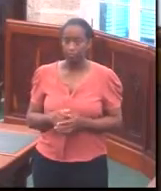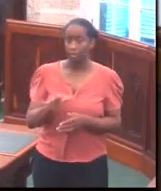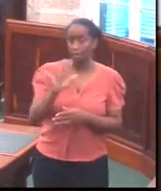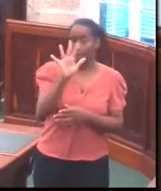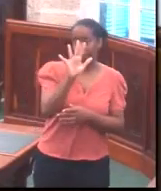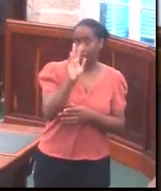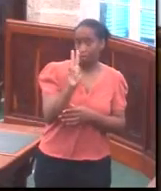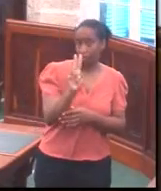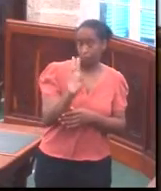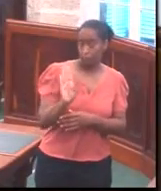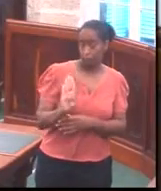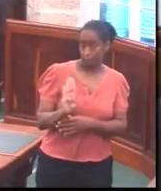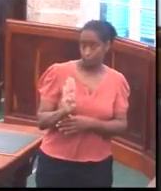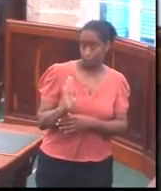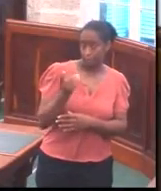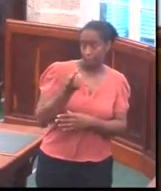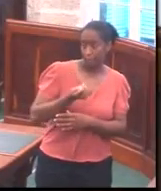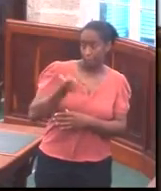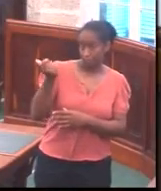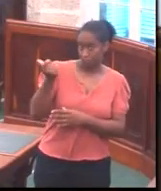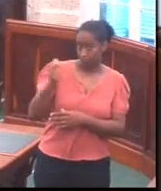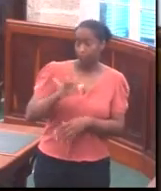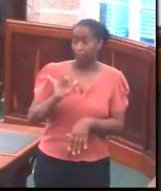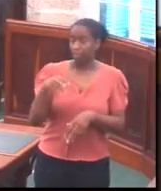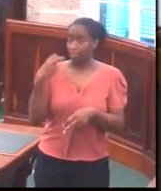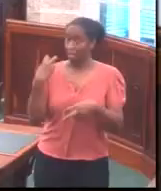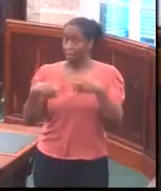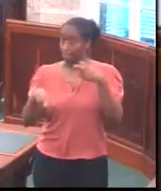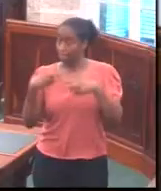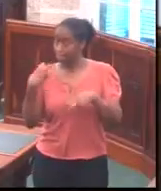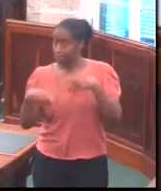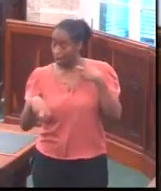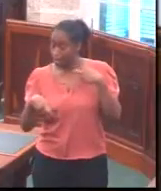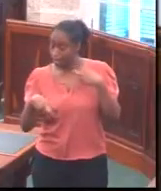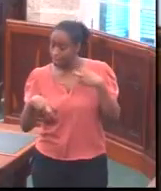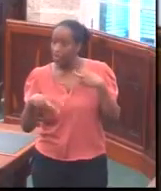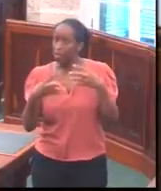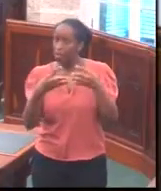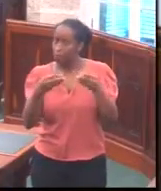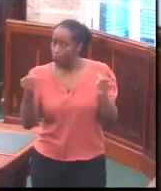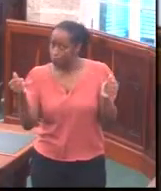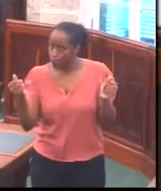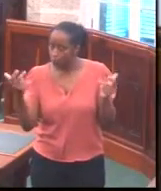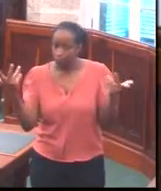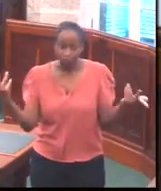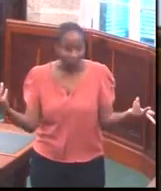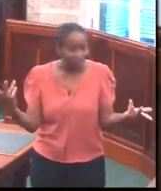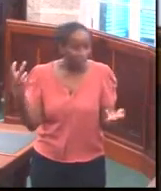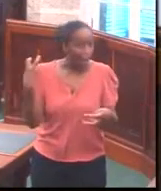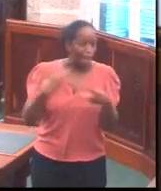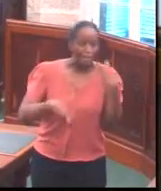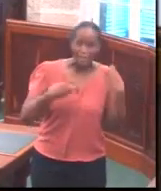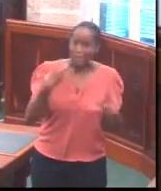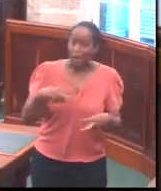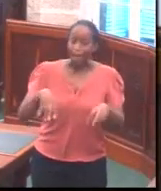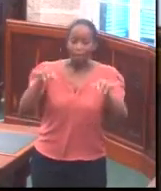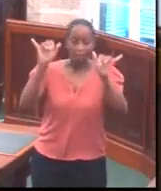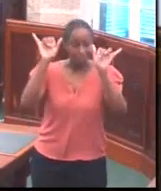52B as a way of solving the problem of bypassing the court, the problem still has not been solved.